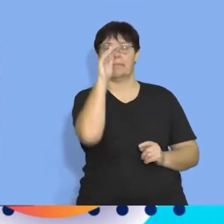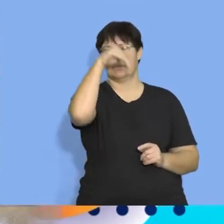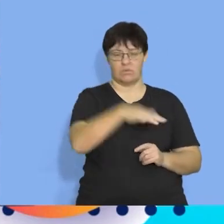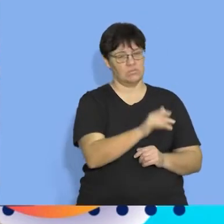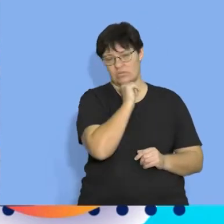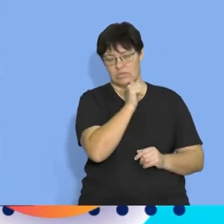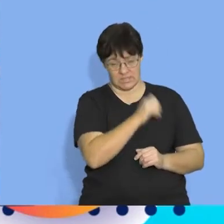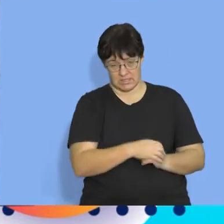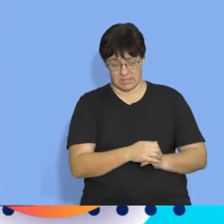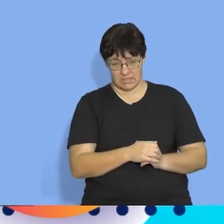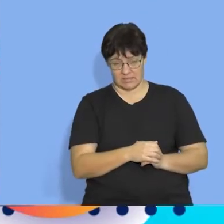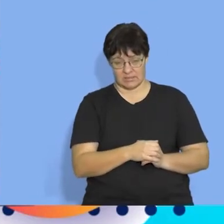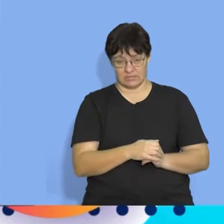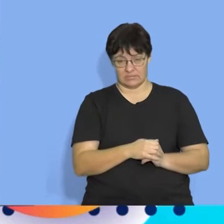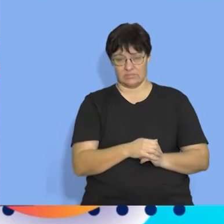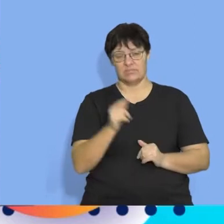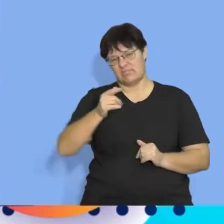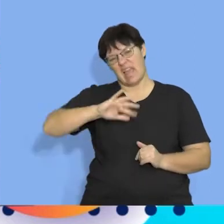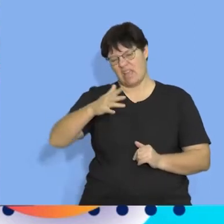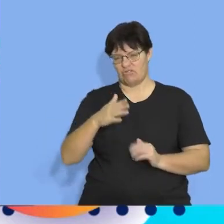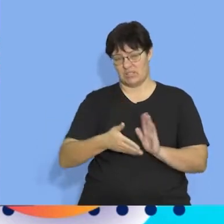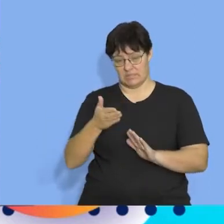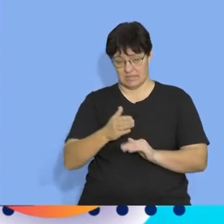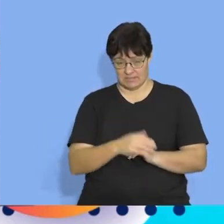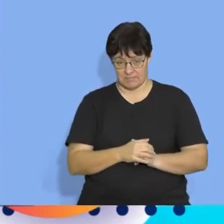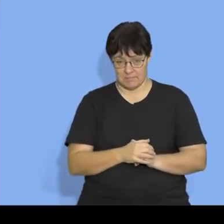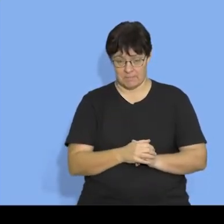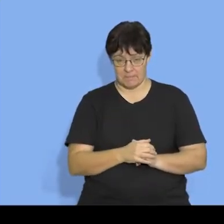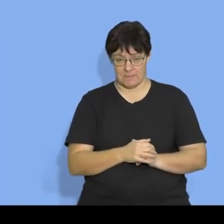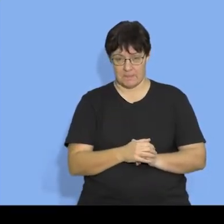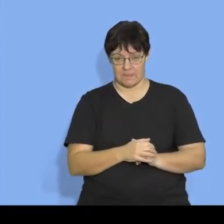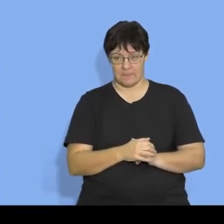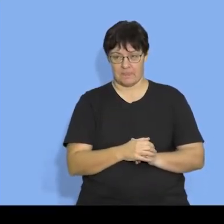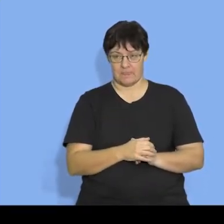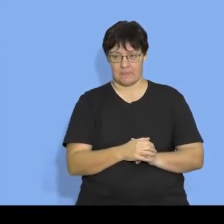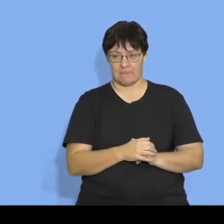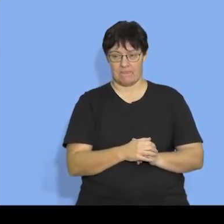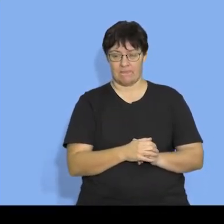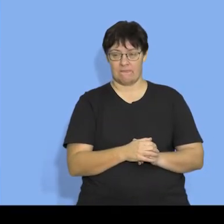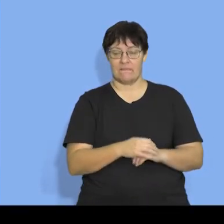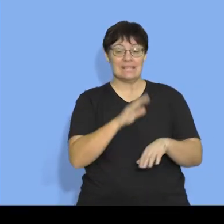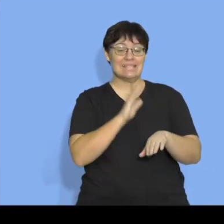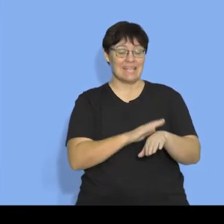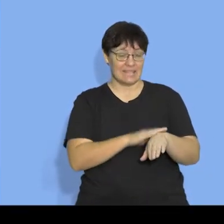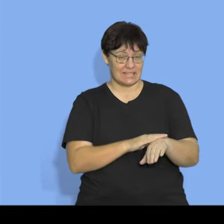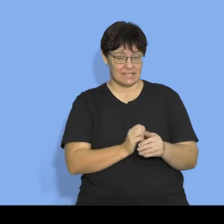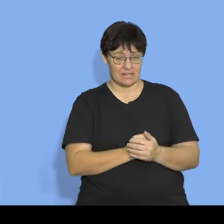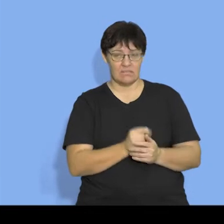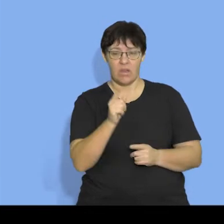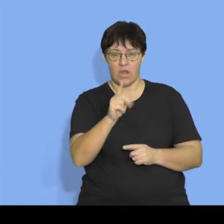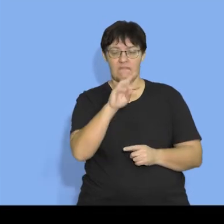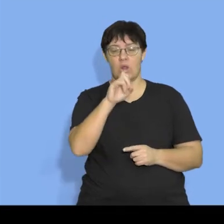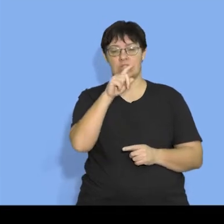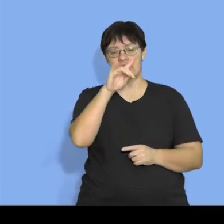up and down, and all, that doesn't matter. Okay, that's her average speed. The second part of this was, what is